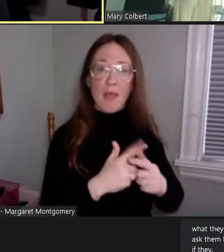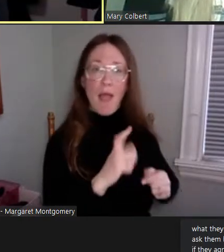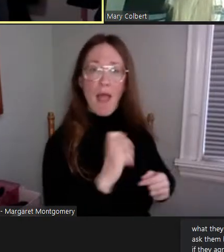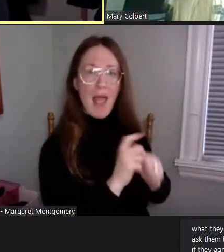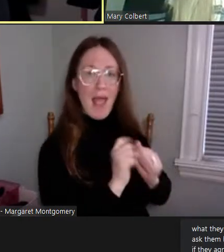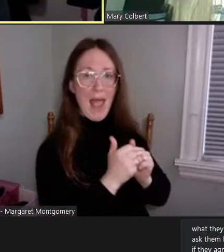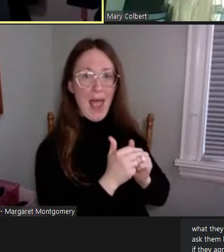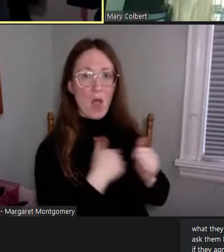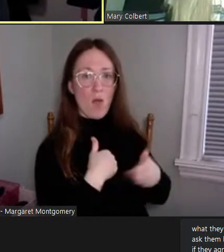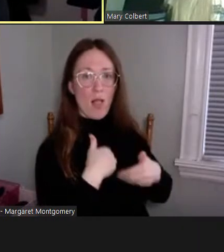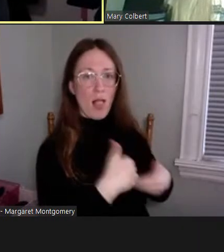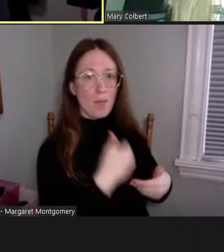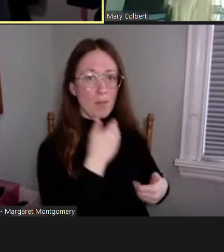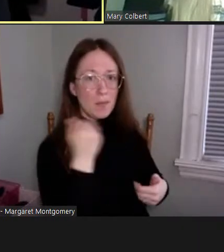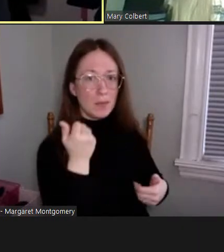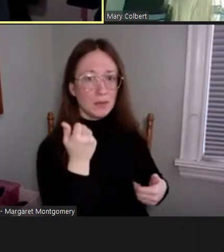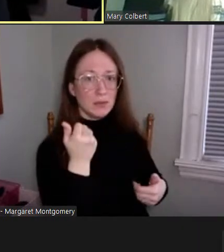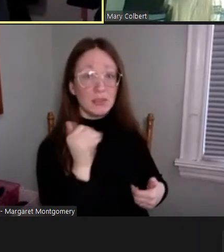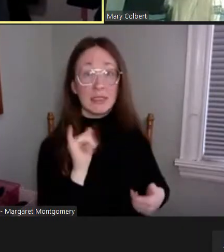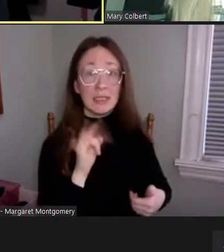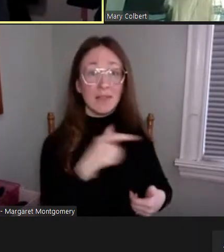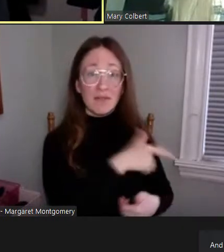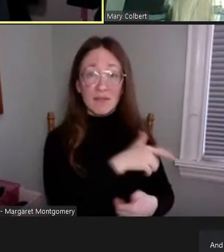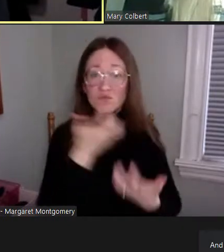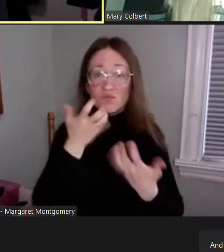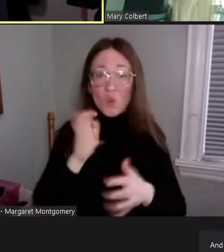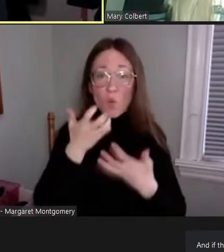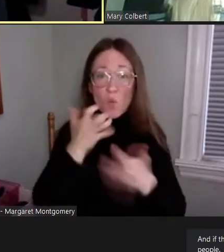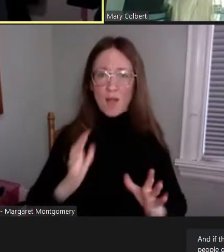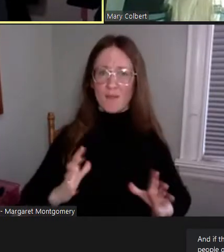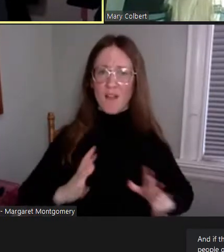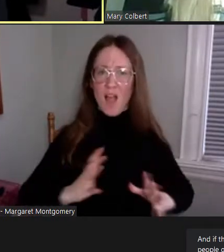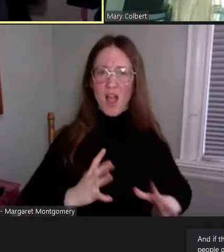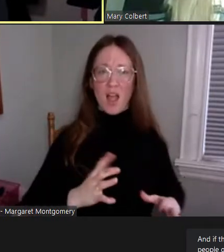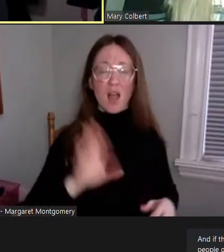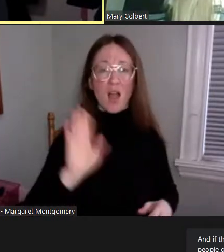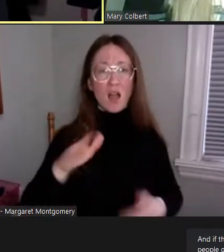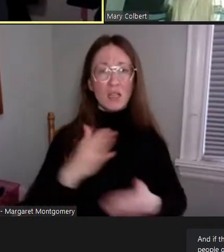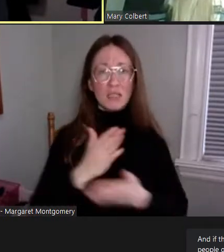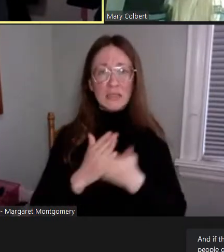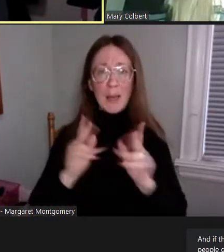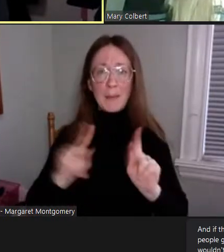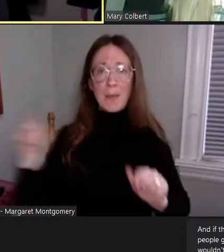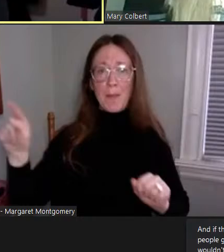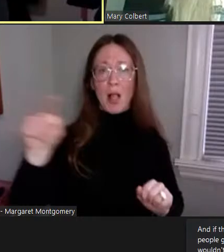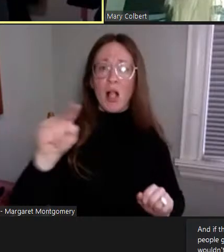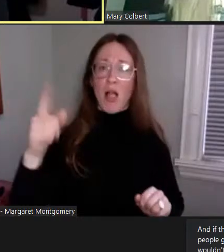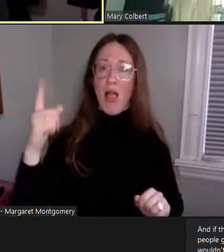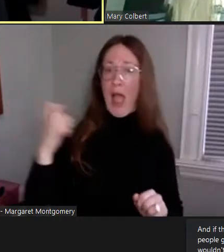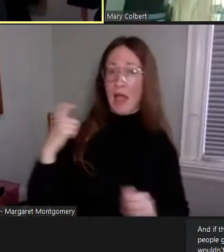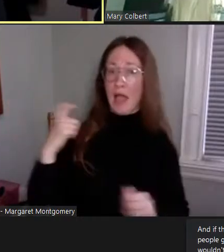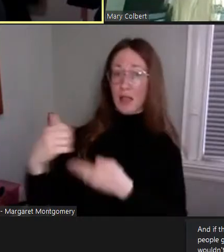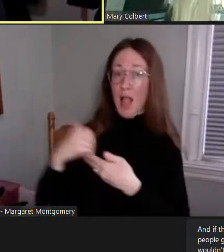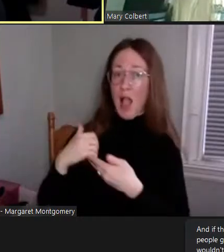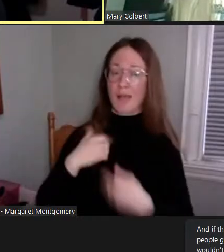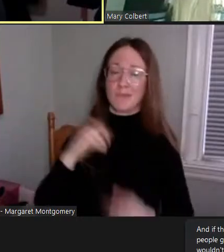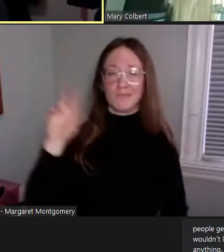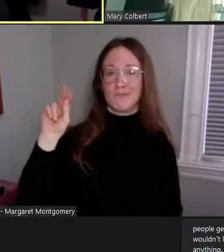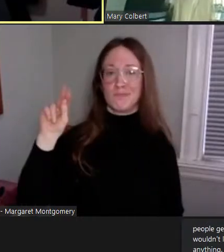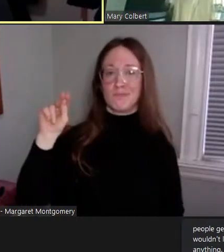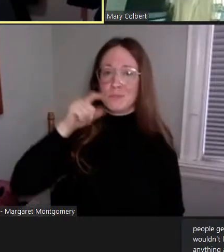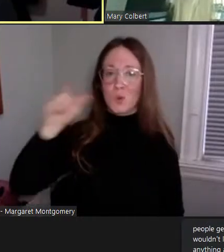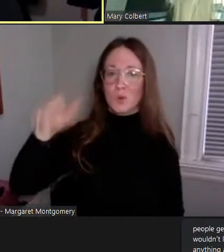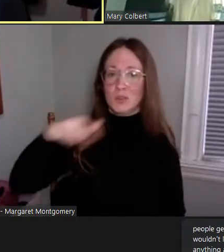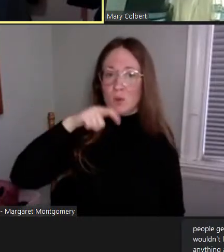agree to it. And if they don't be insulted. I've had people get so mad and so angry when I wouldn't let them help me across the street or anything.